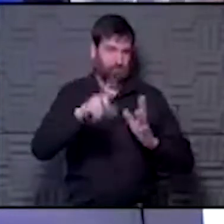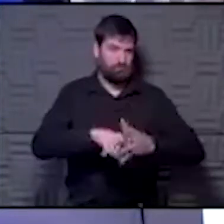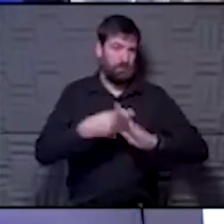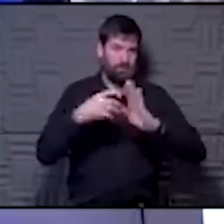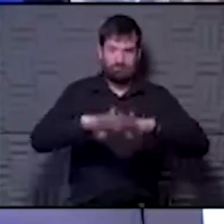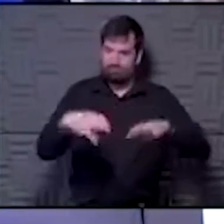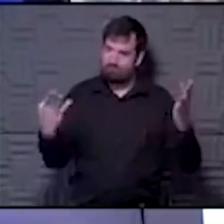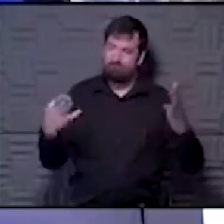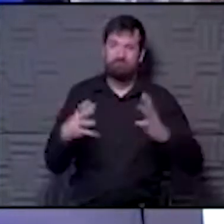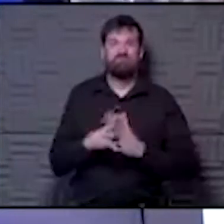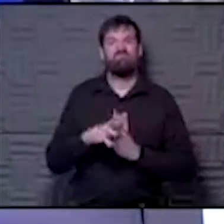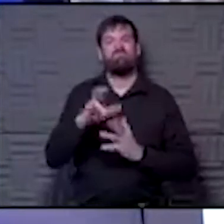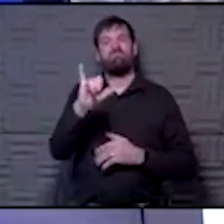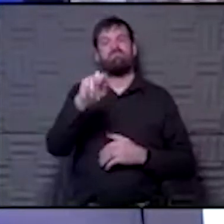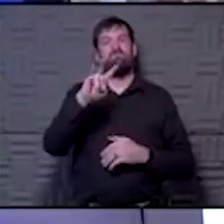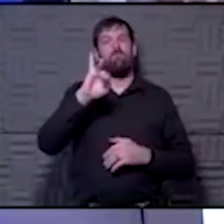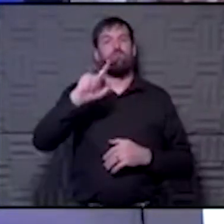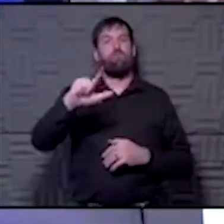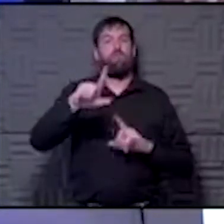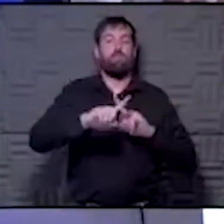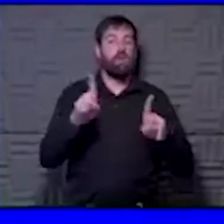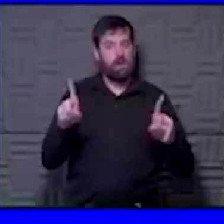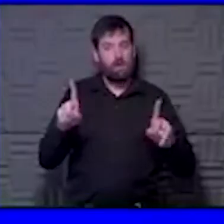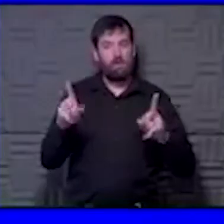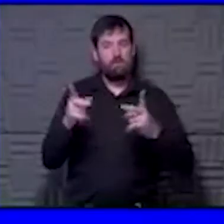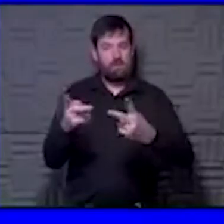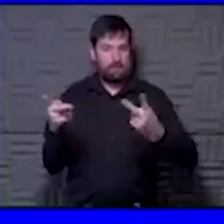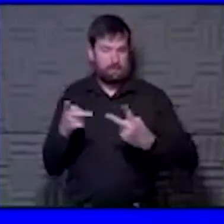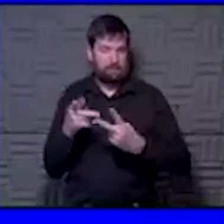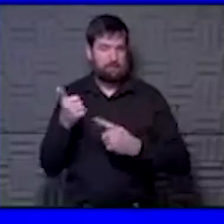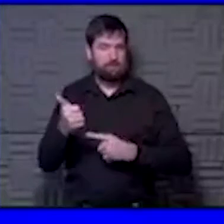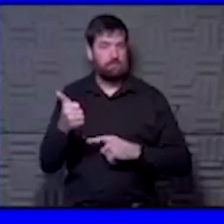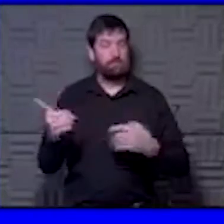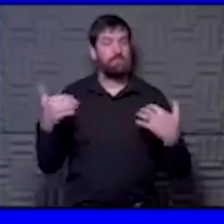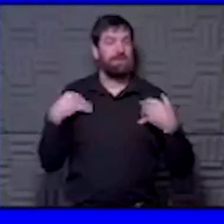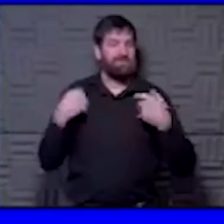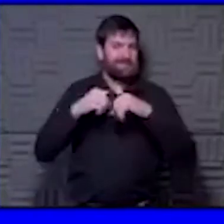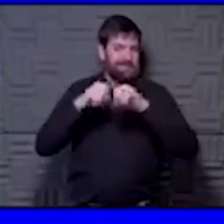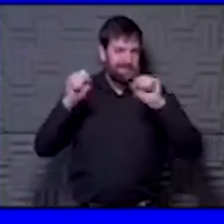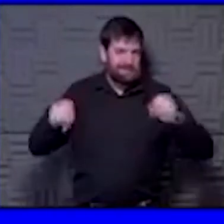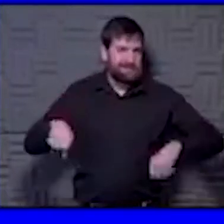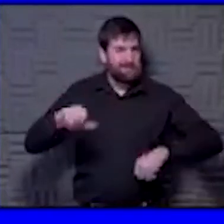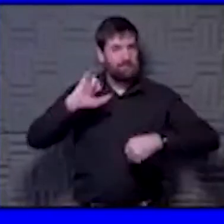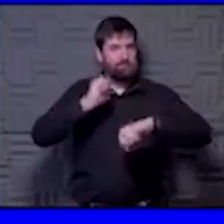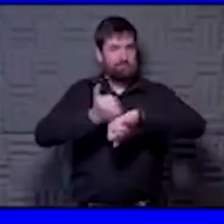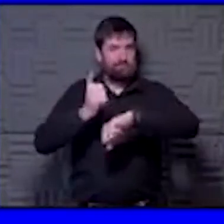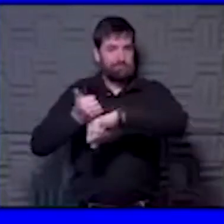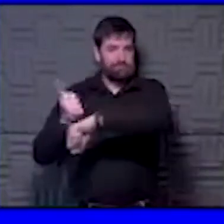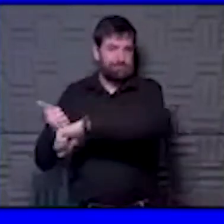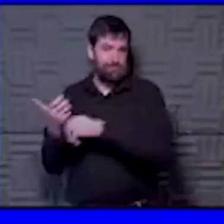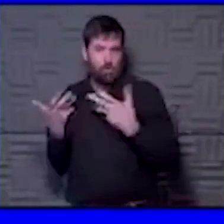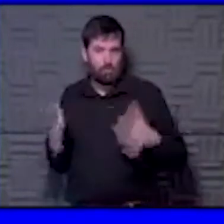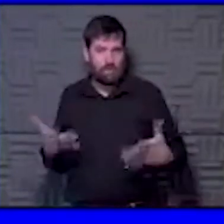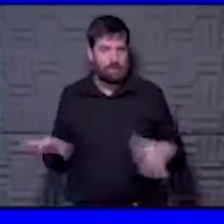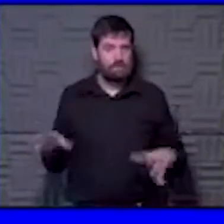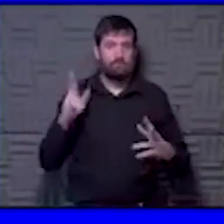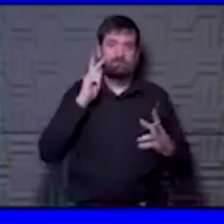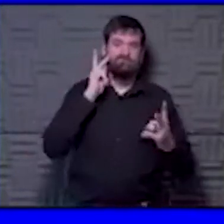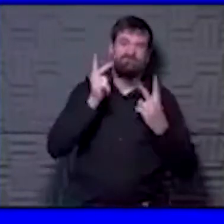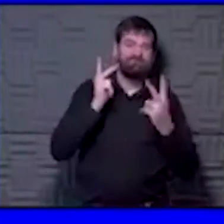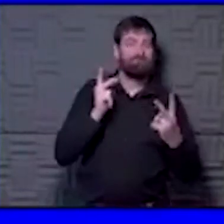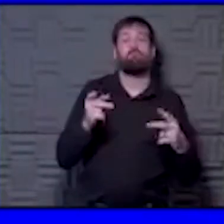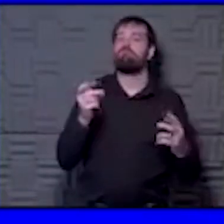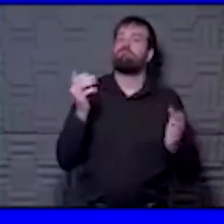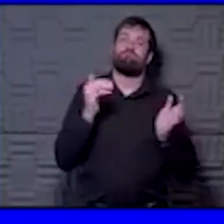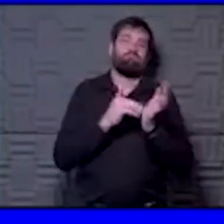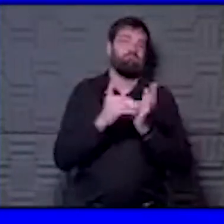it's kind of like a virtual clinic, but it's going to be a place where we have those systems in place to see. Again, a lot of this